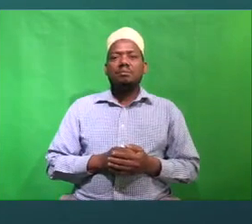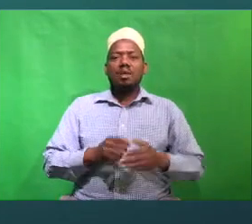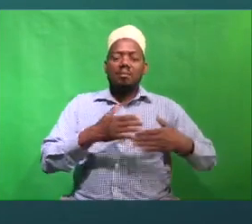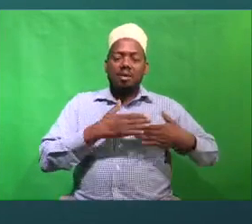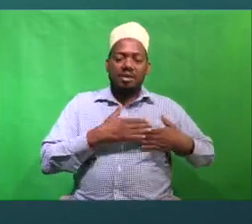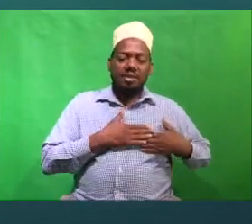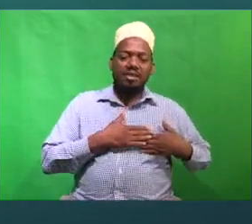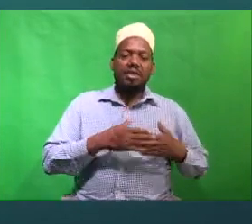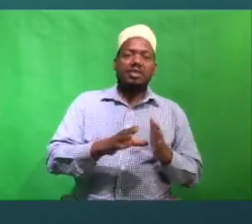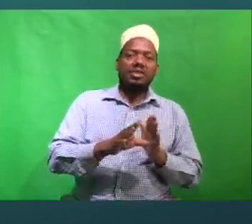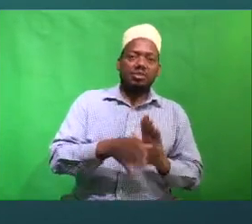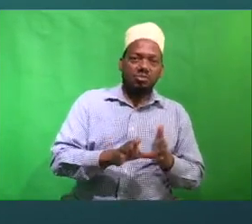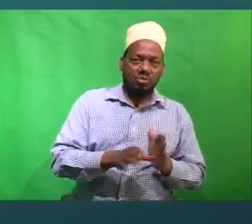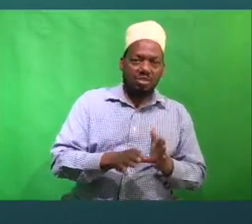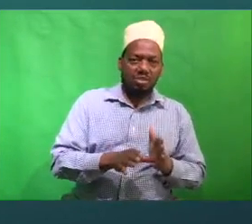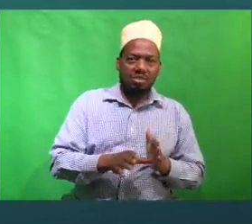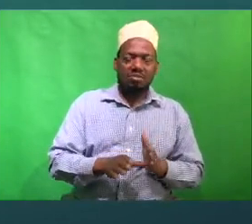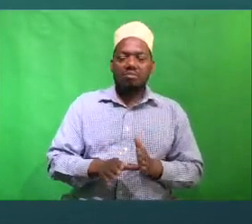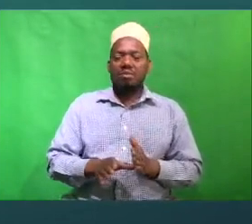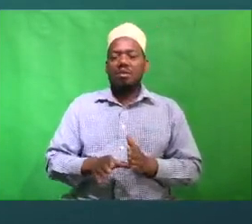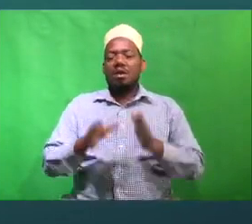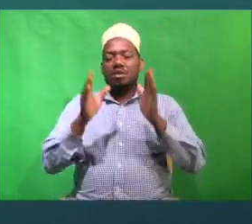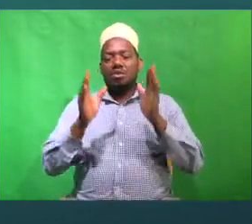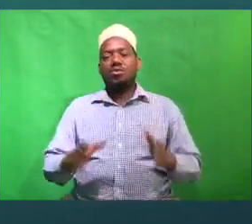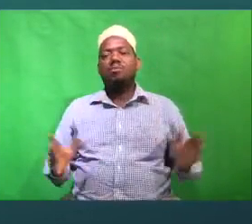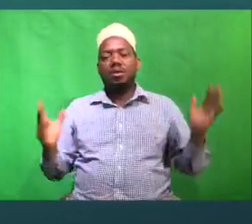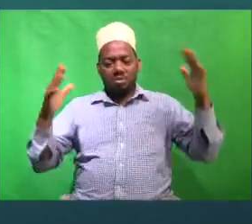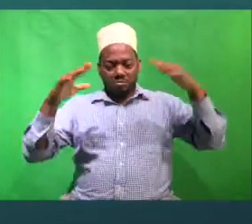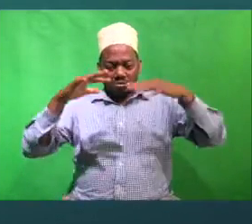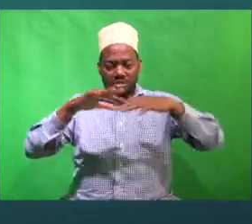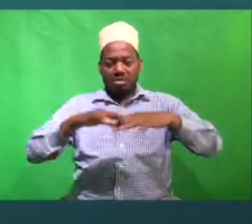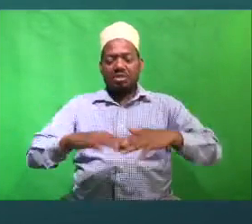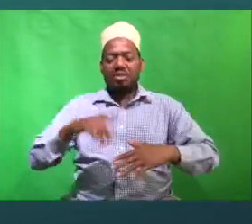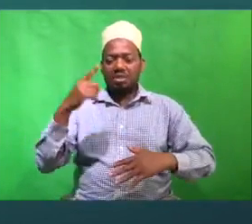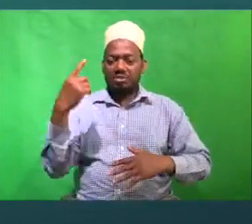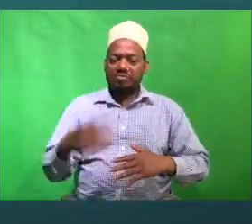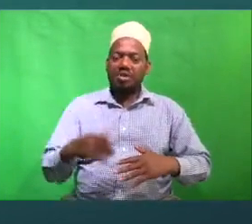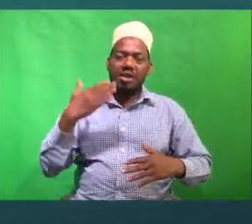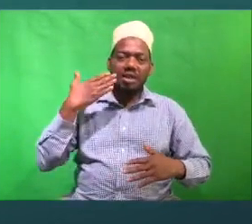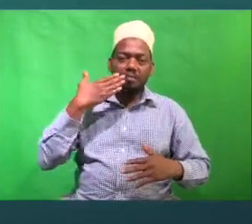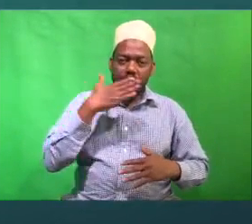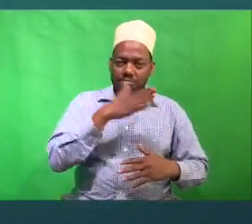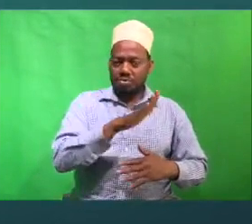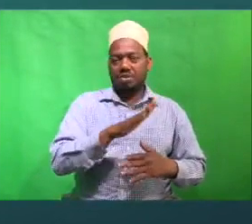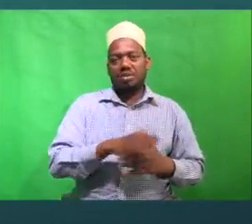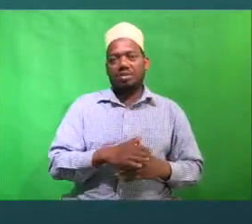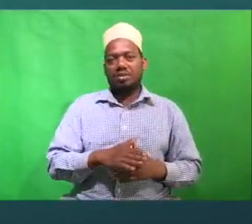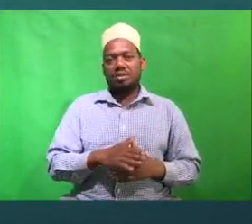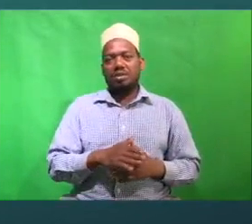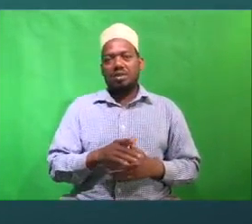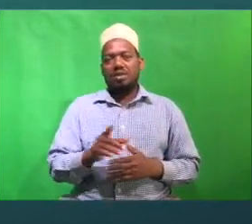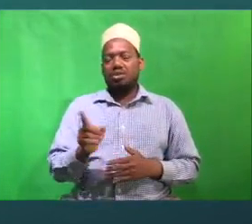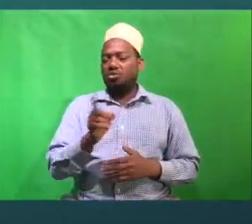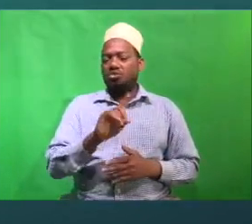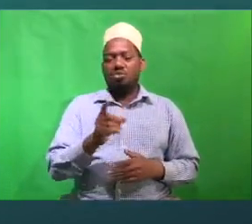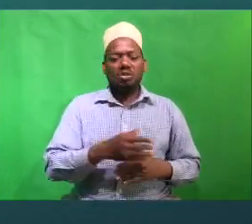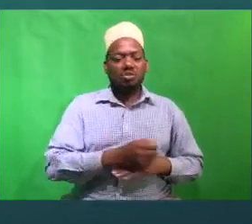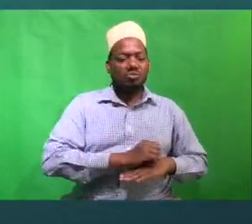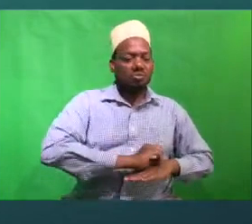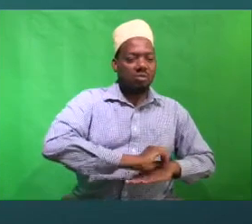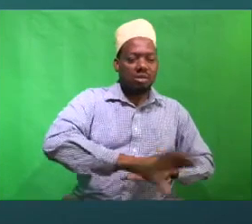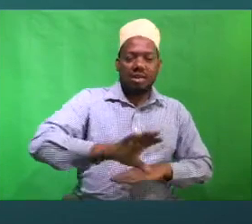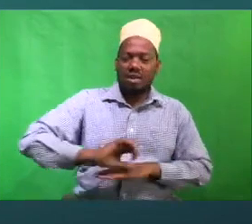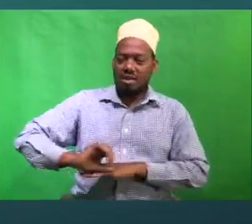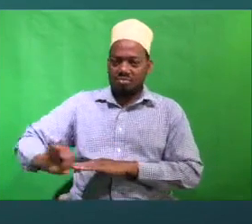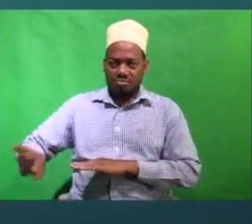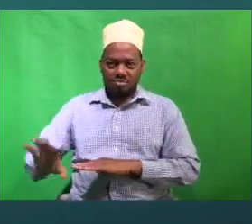My dear student, human population is very, very, very important. It's not only to run away,